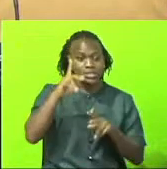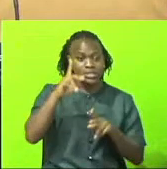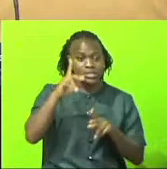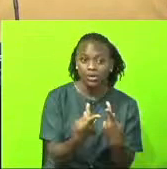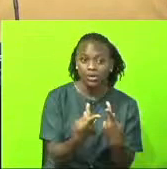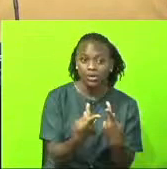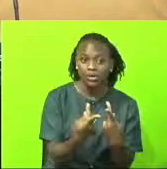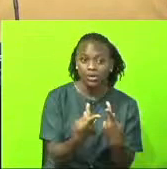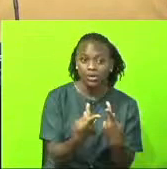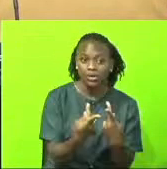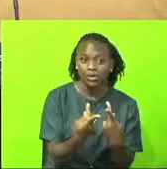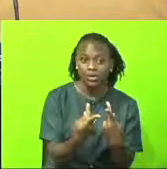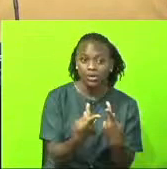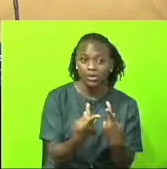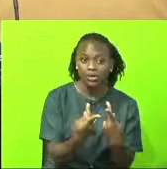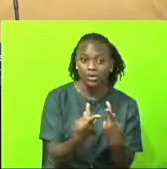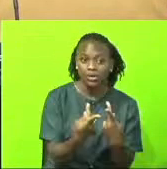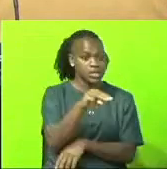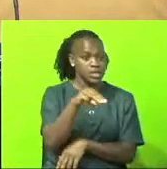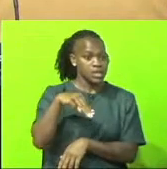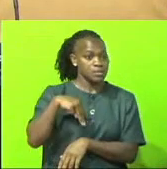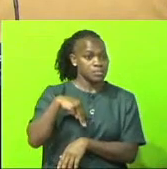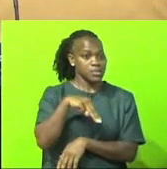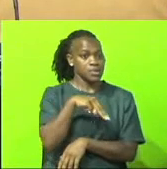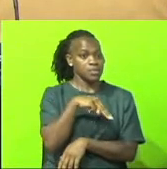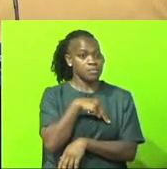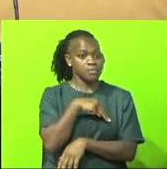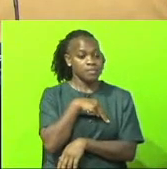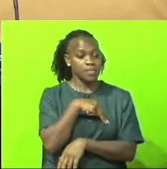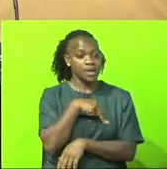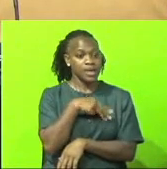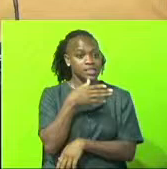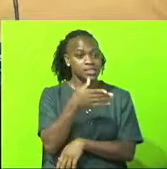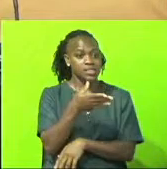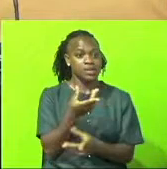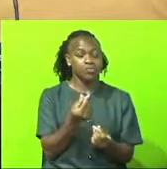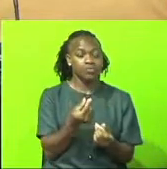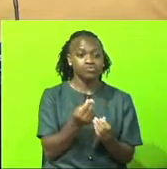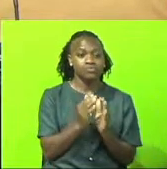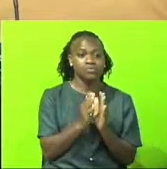the member then belonged to petitioned the Speaker.